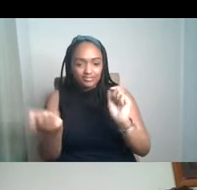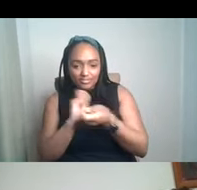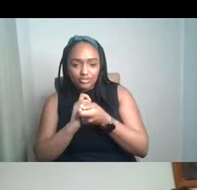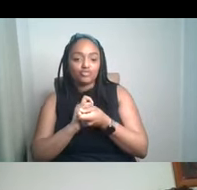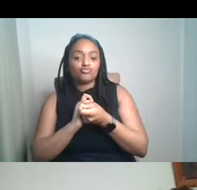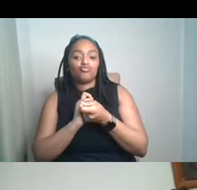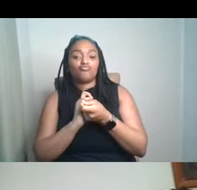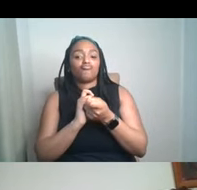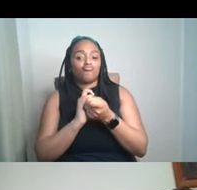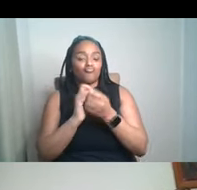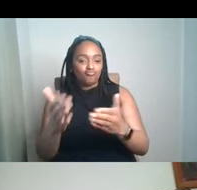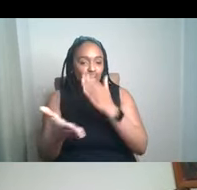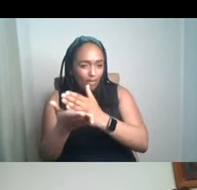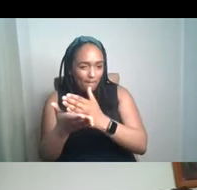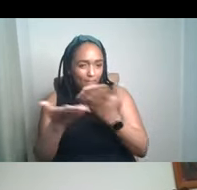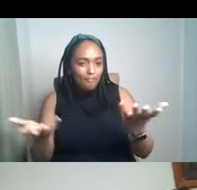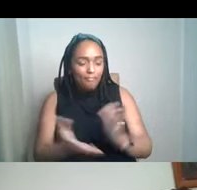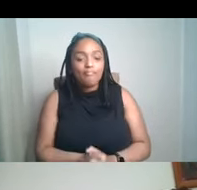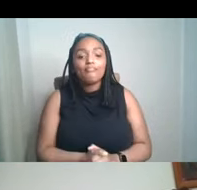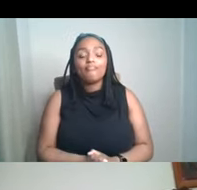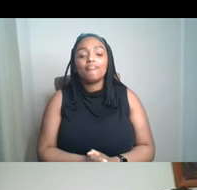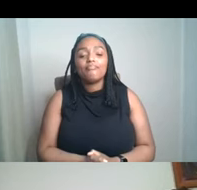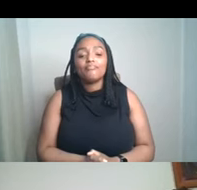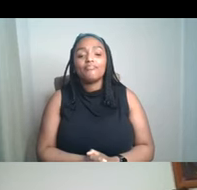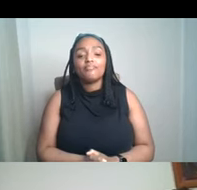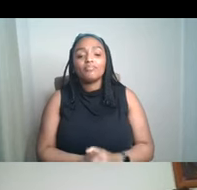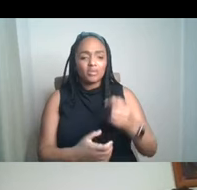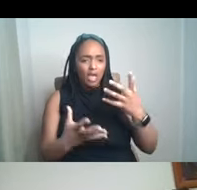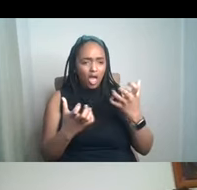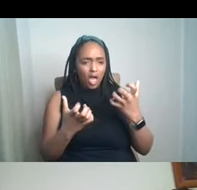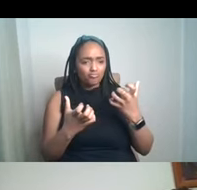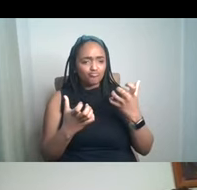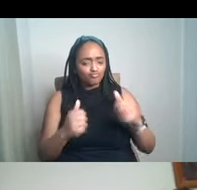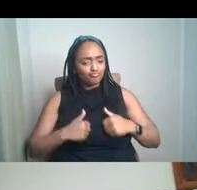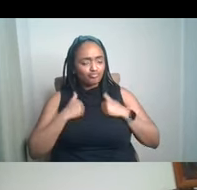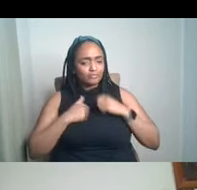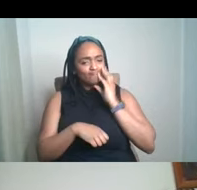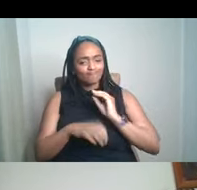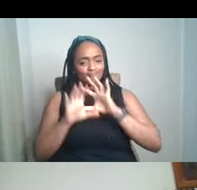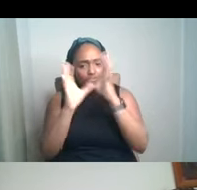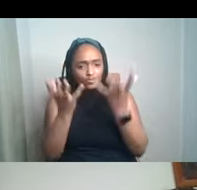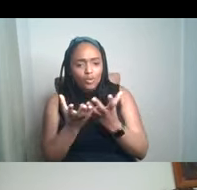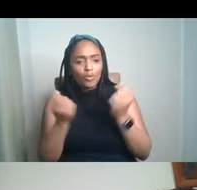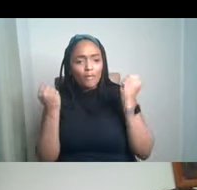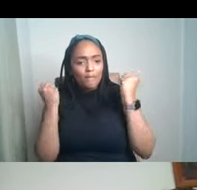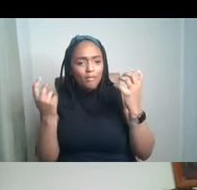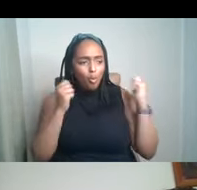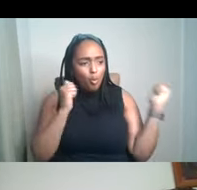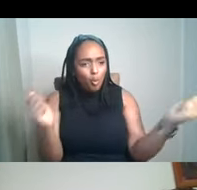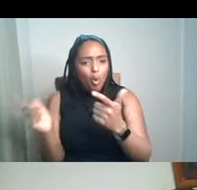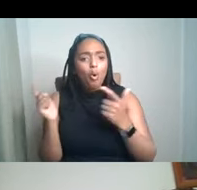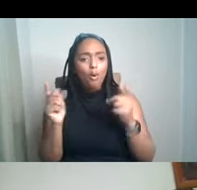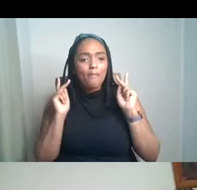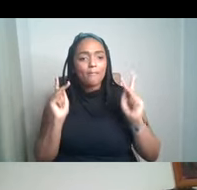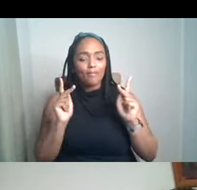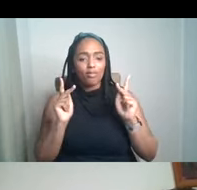know, live in a world in which all people can thrive. Because at the end of the day, you know, that's what we all want,